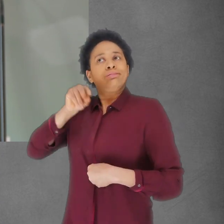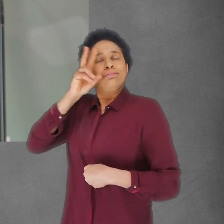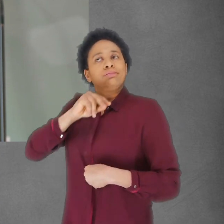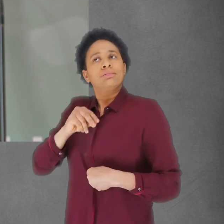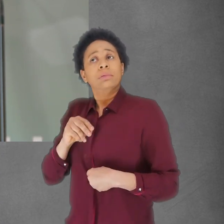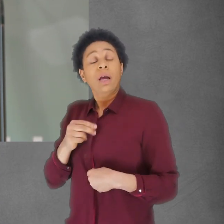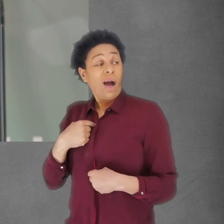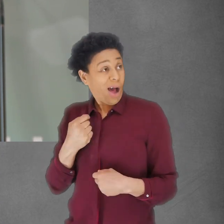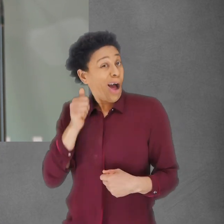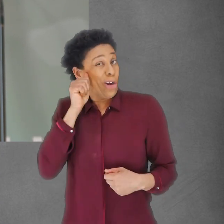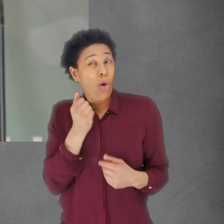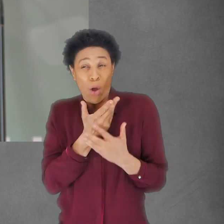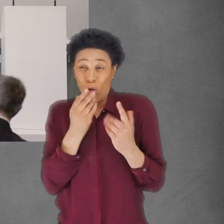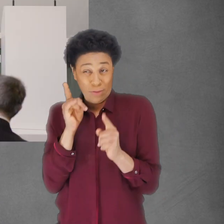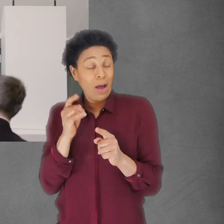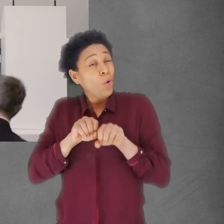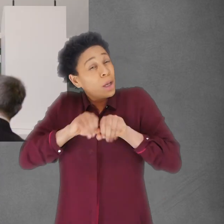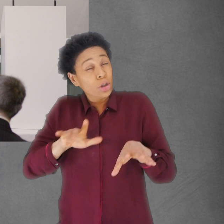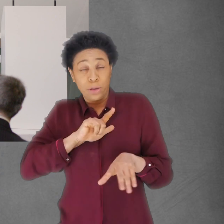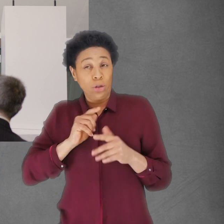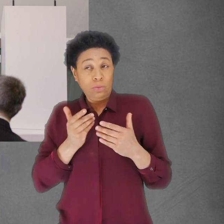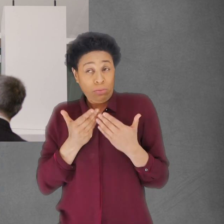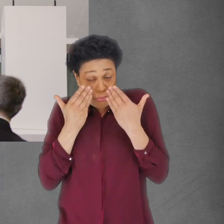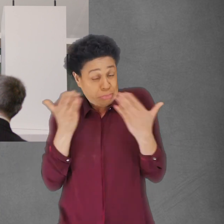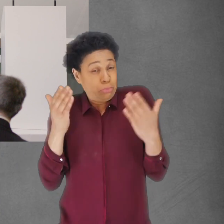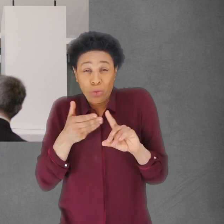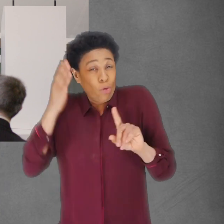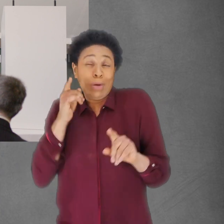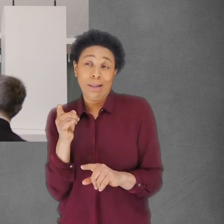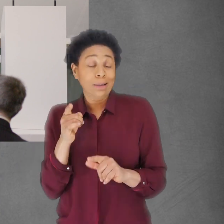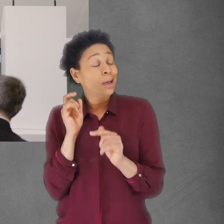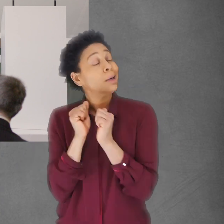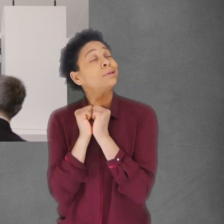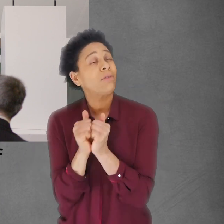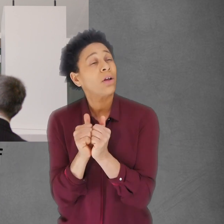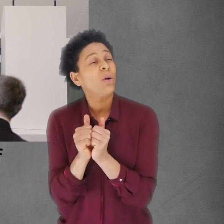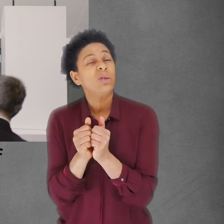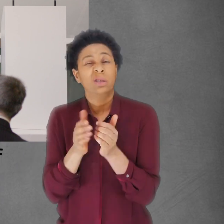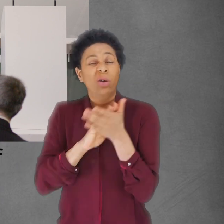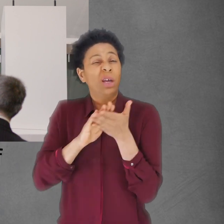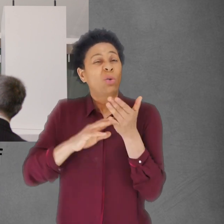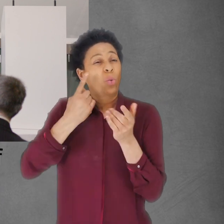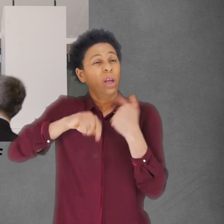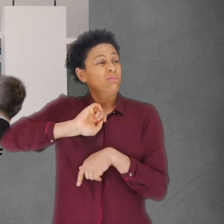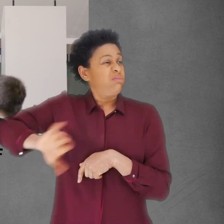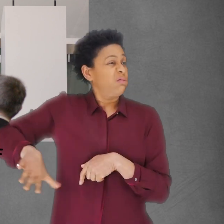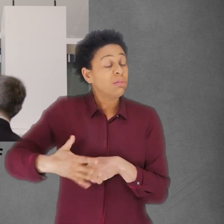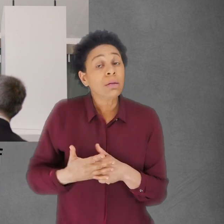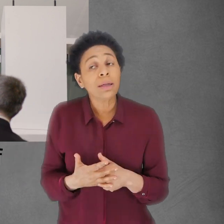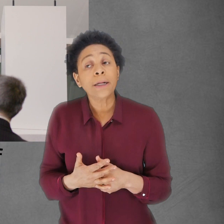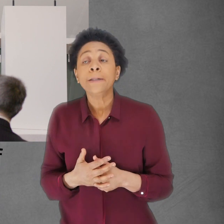we're unable to recognize them as important forms of archive. Everything you're saying kind